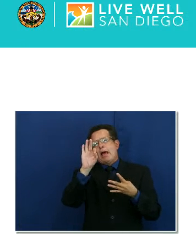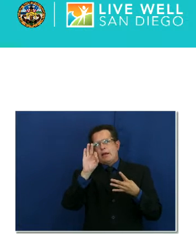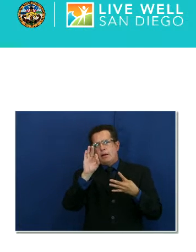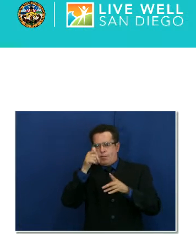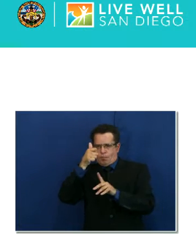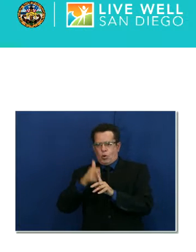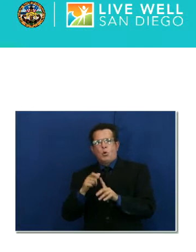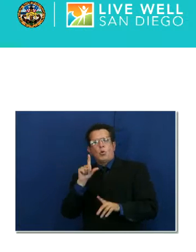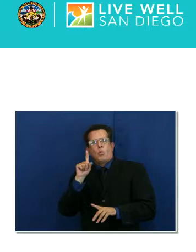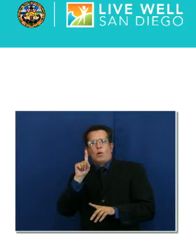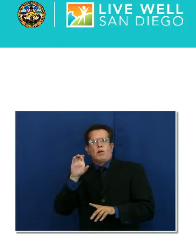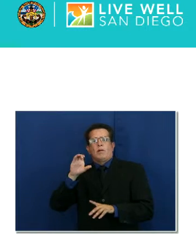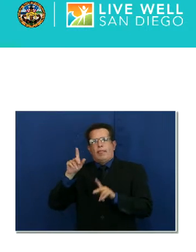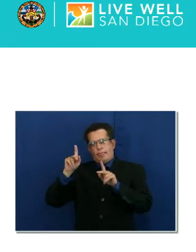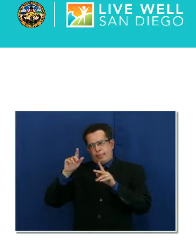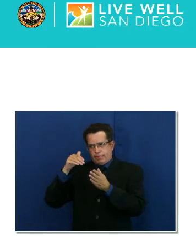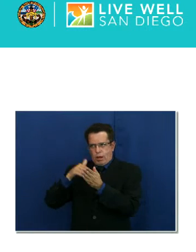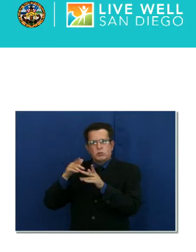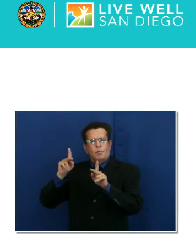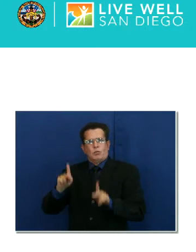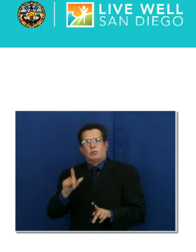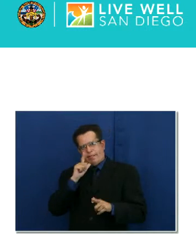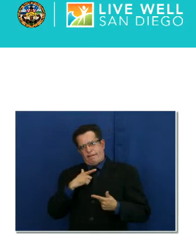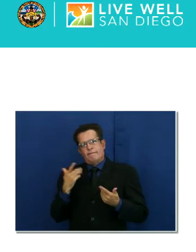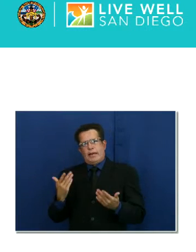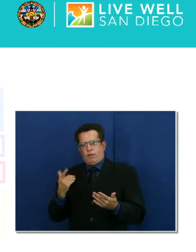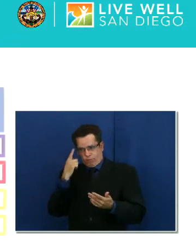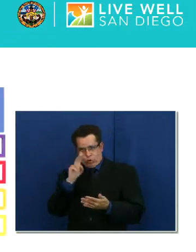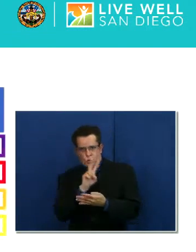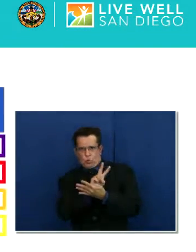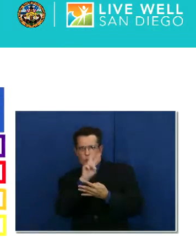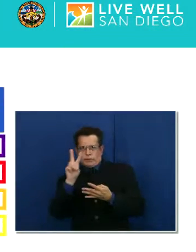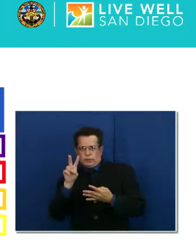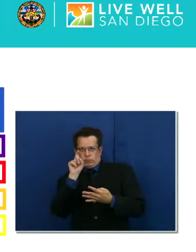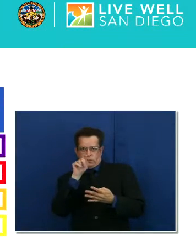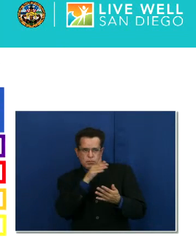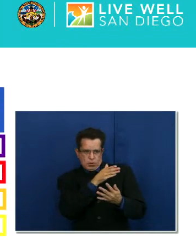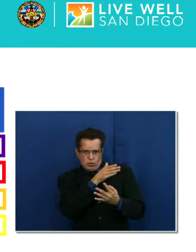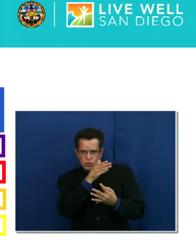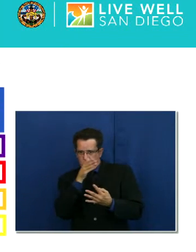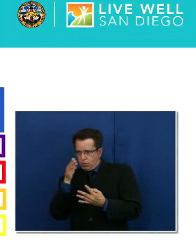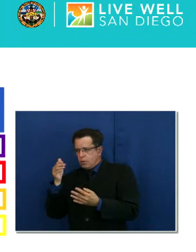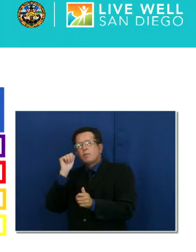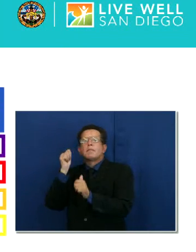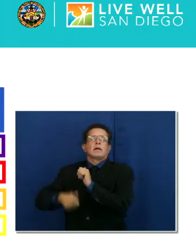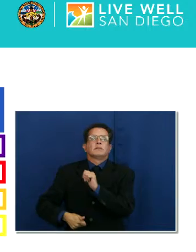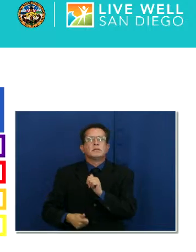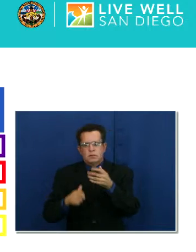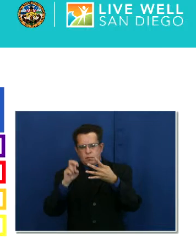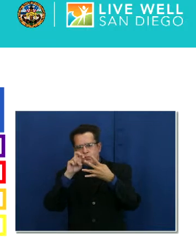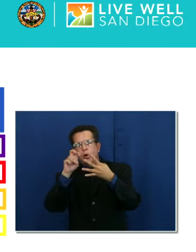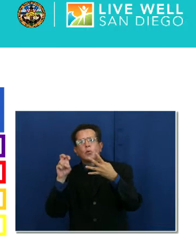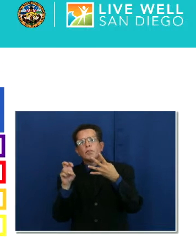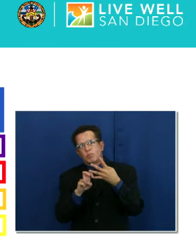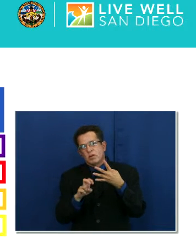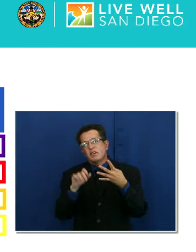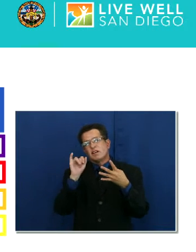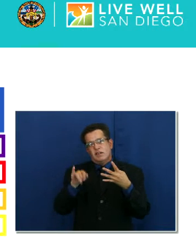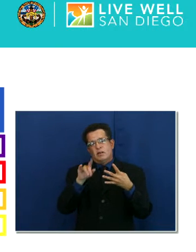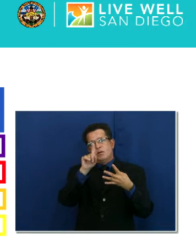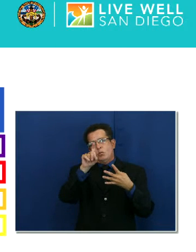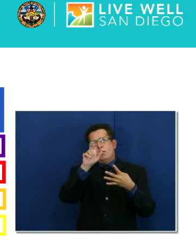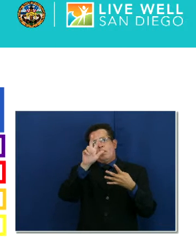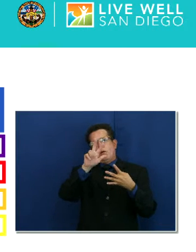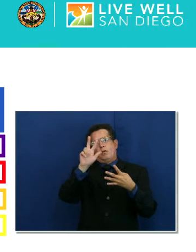100,000 population for 2 consecutive weeks. That would require the region to report an average of 133